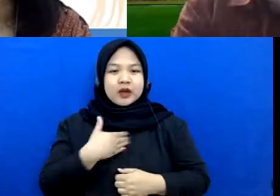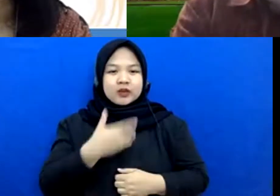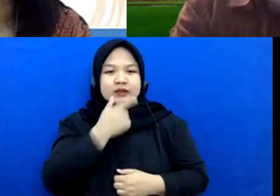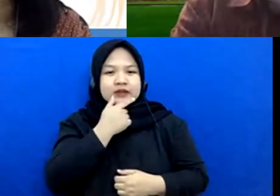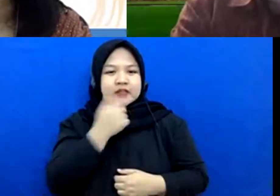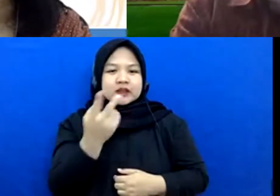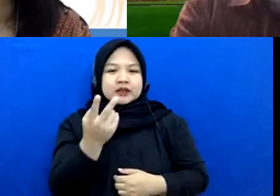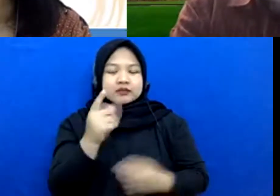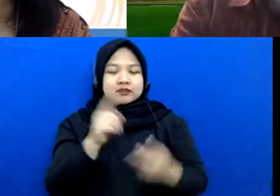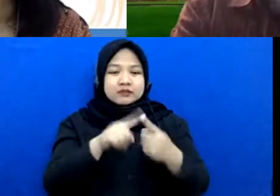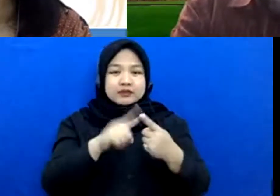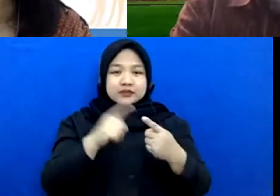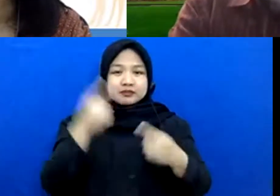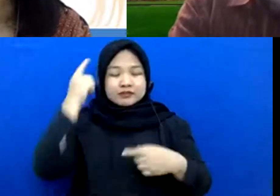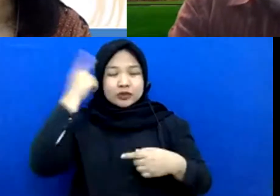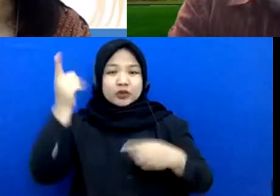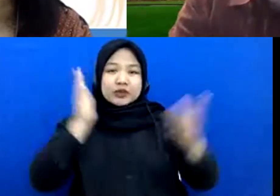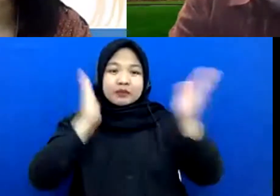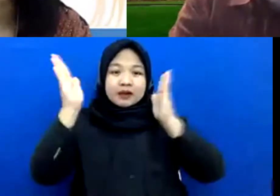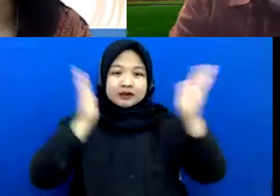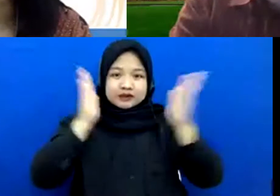in Malaysia, but